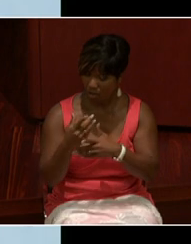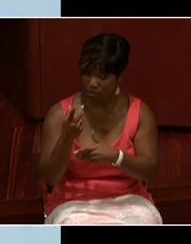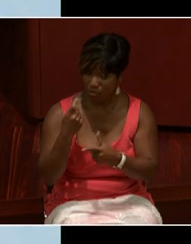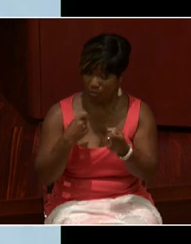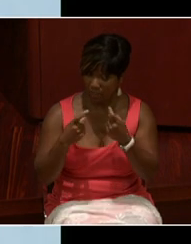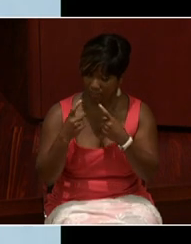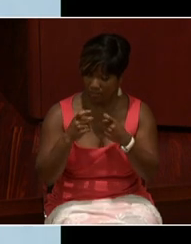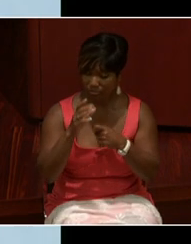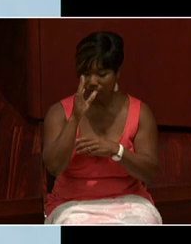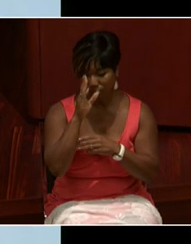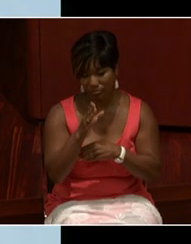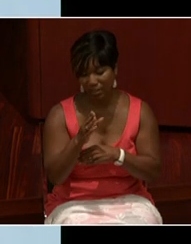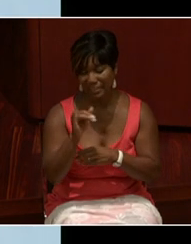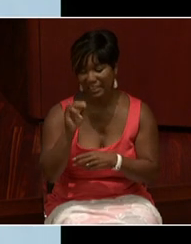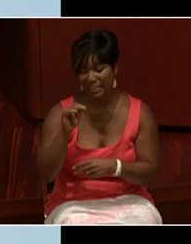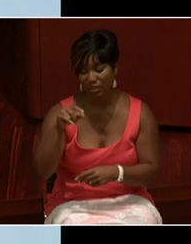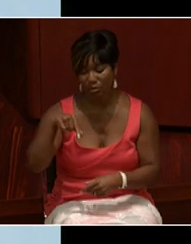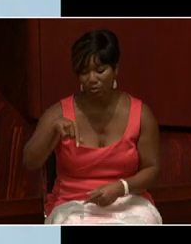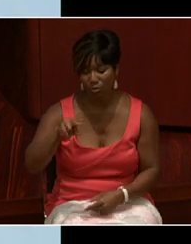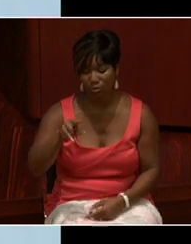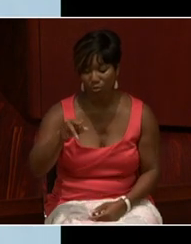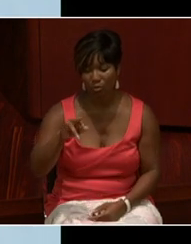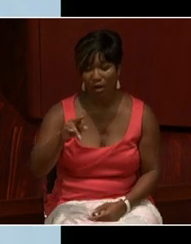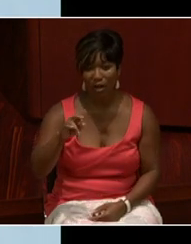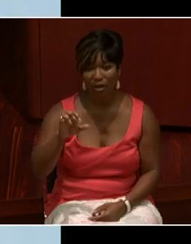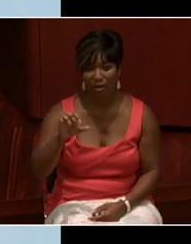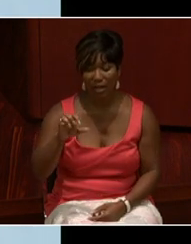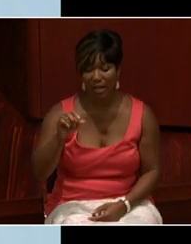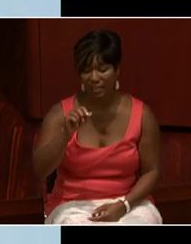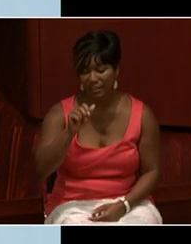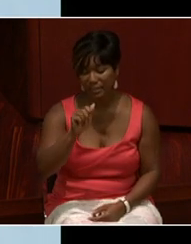your questions to inquire@nara.gov.